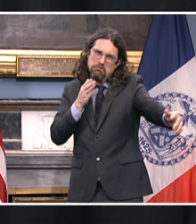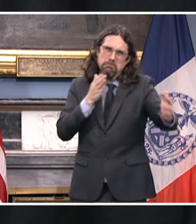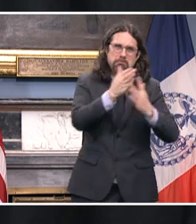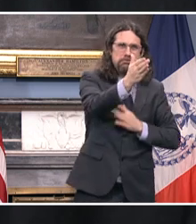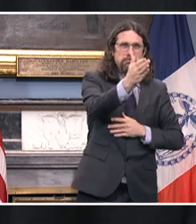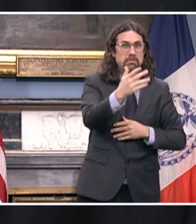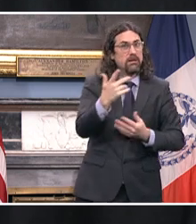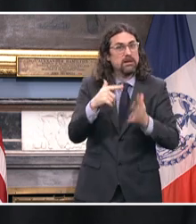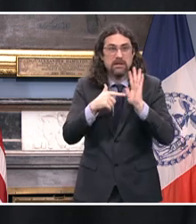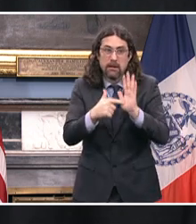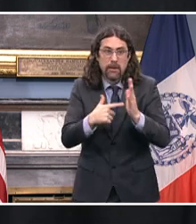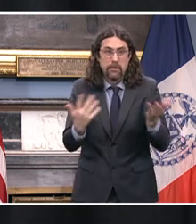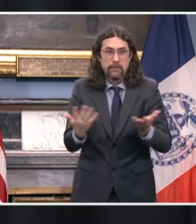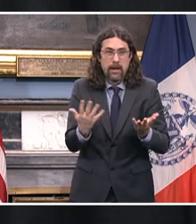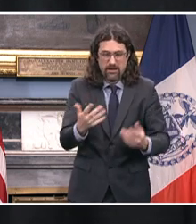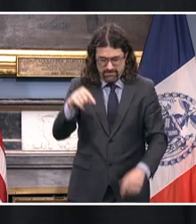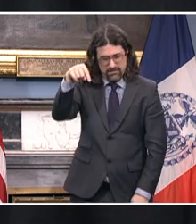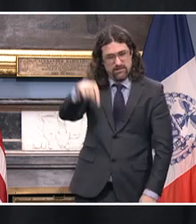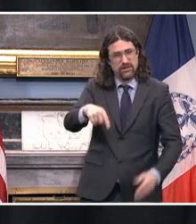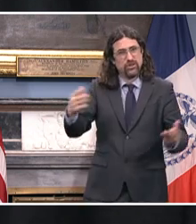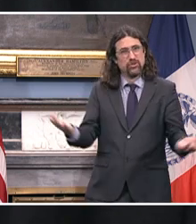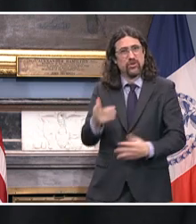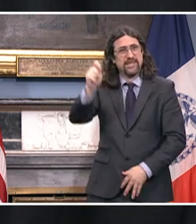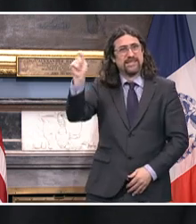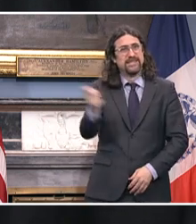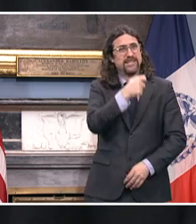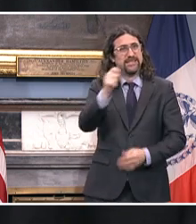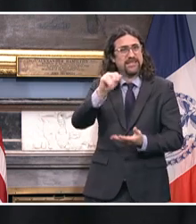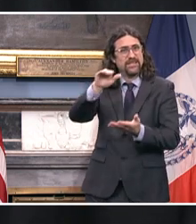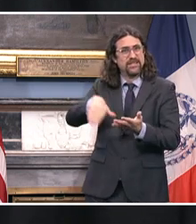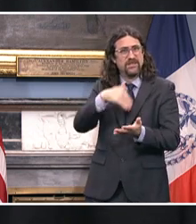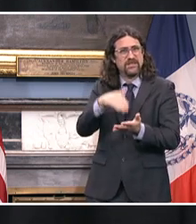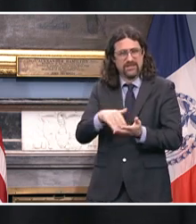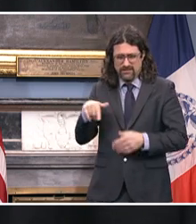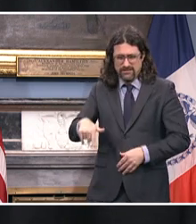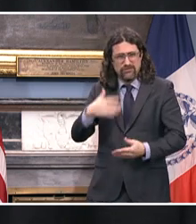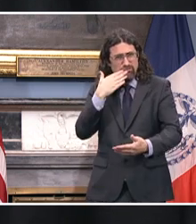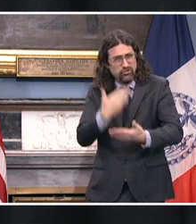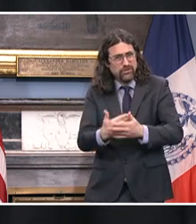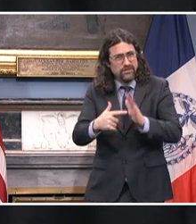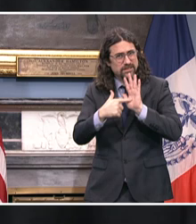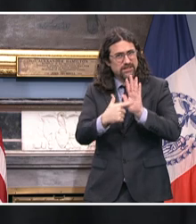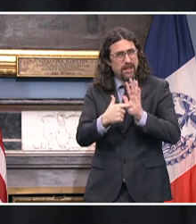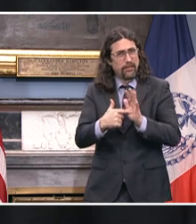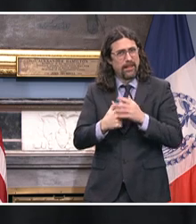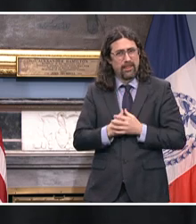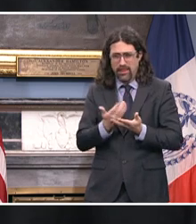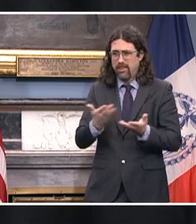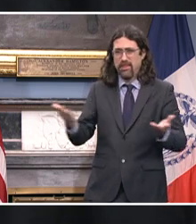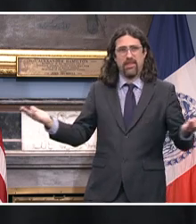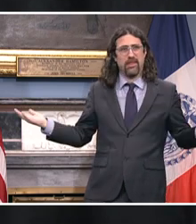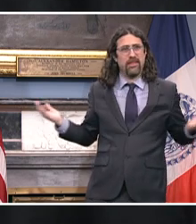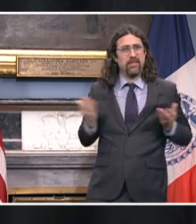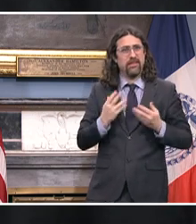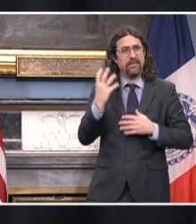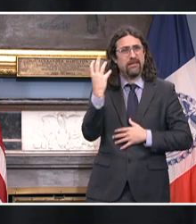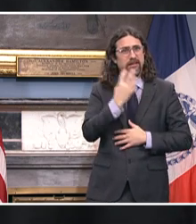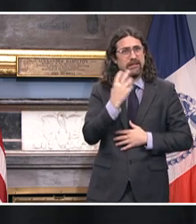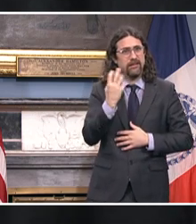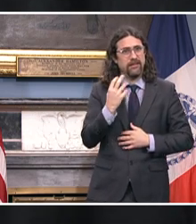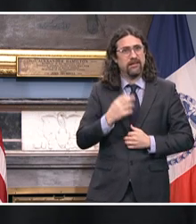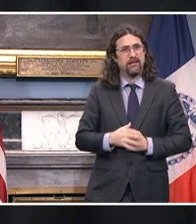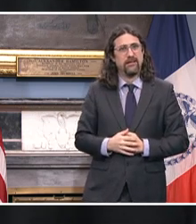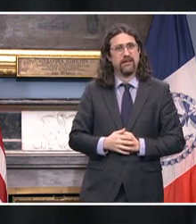the people every day are protecting and serving us, the first responders, the health care workers, all these people going so far above and